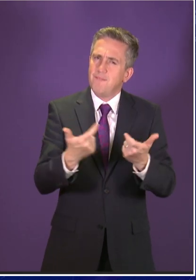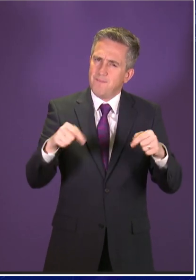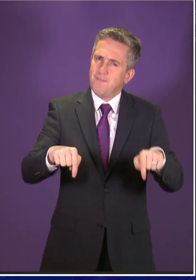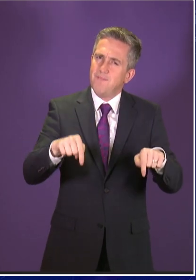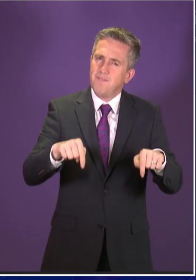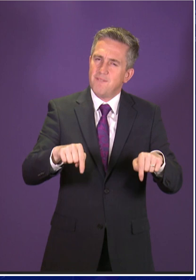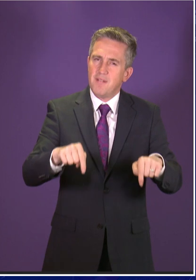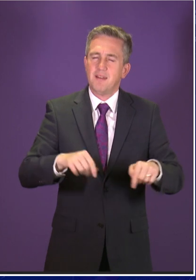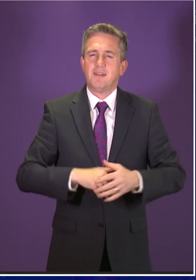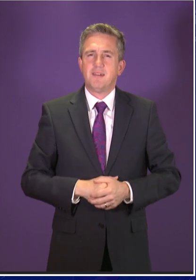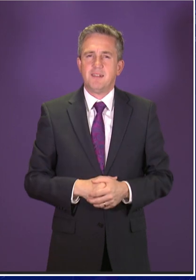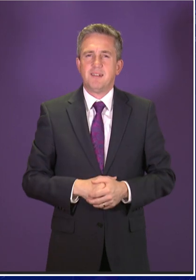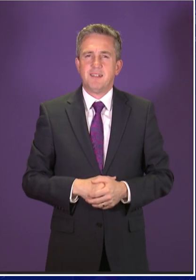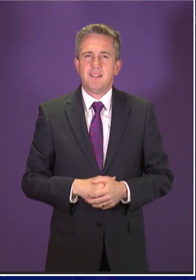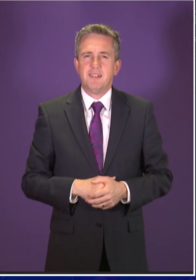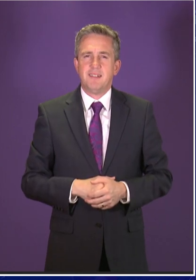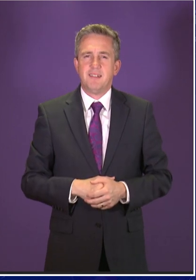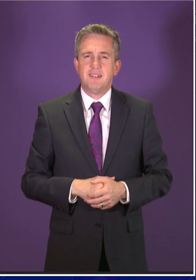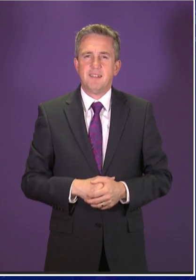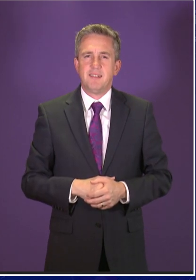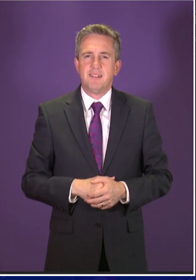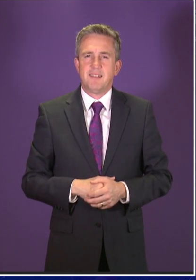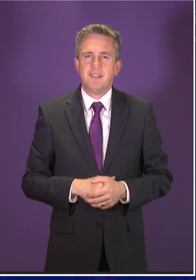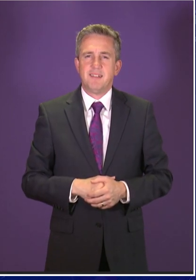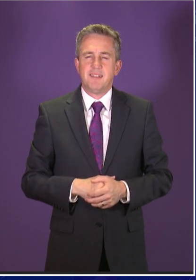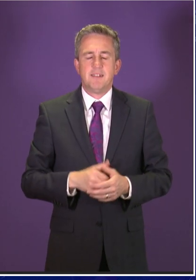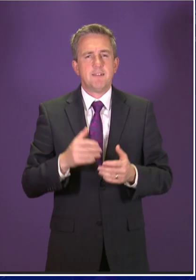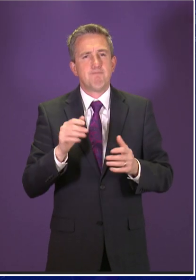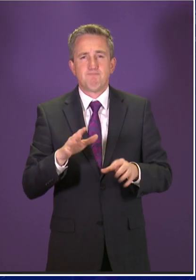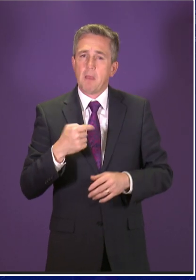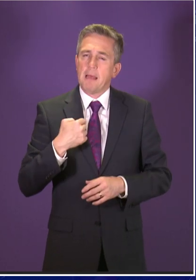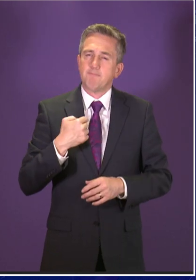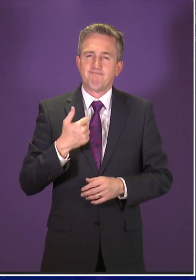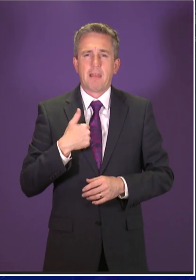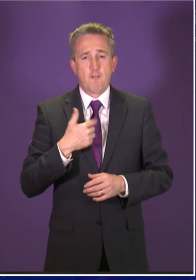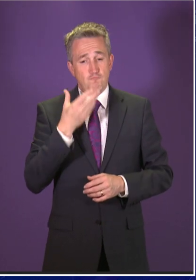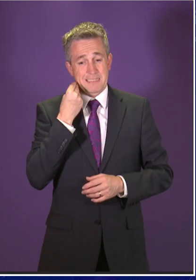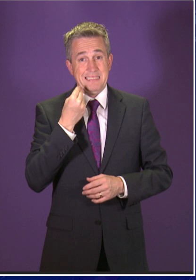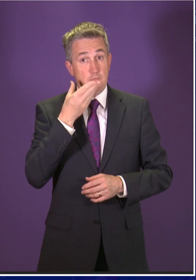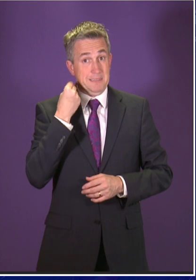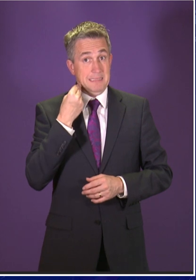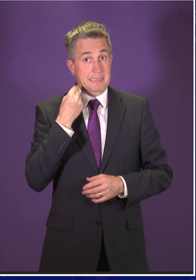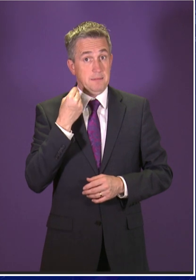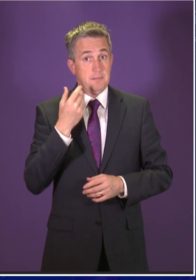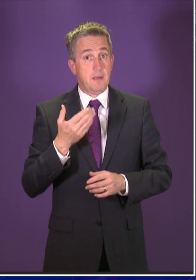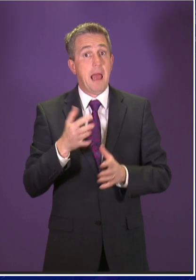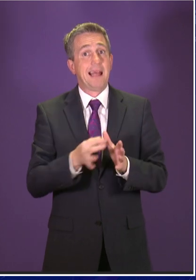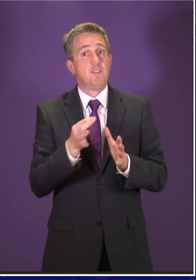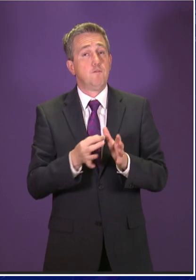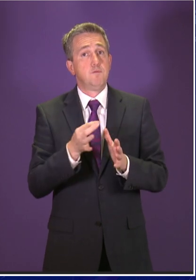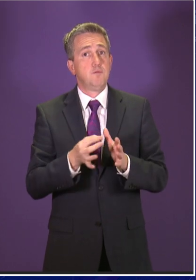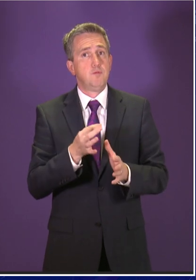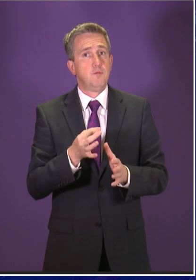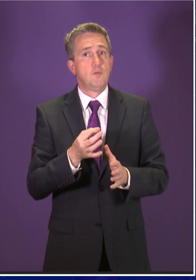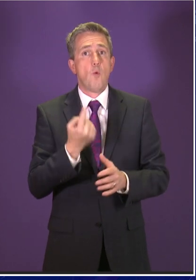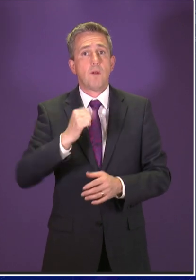apparent. It's also its ability to make us think. I had the pleasure a couple of days ago of interviewing one of our